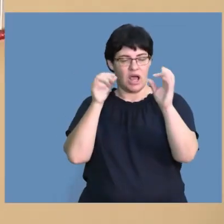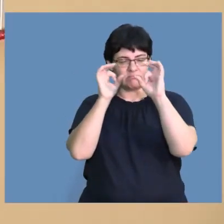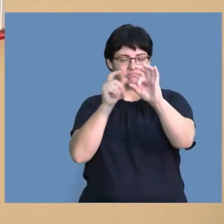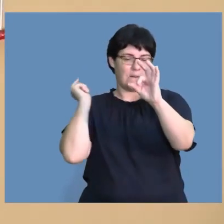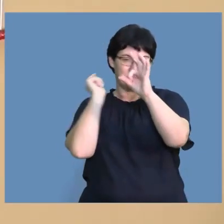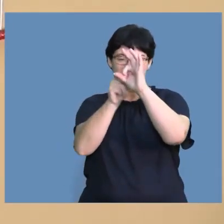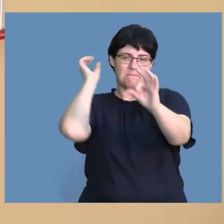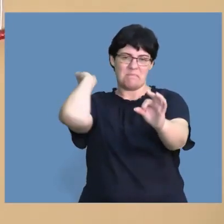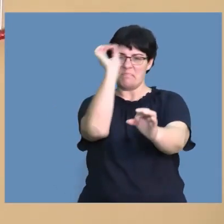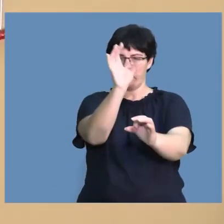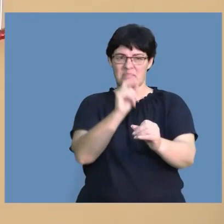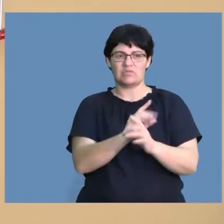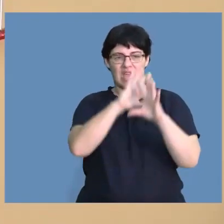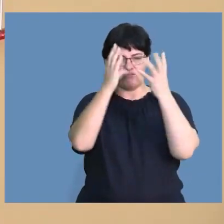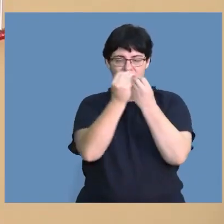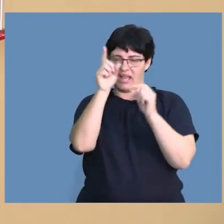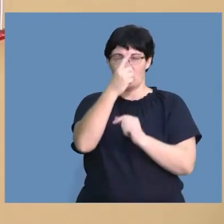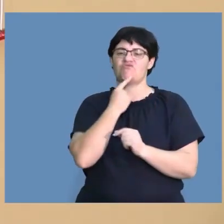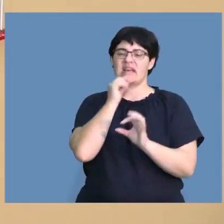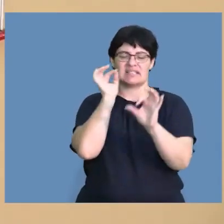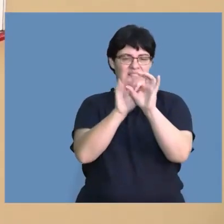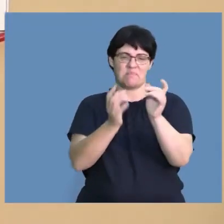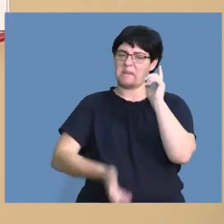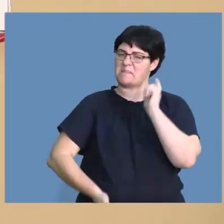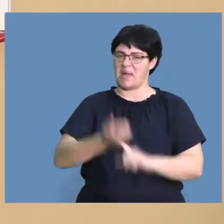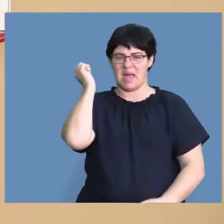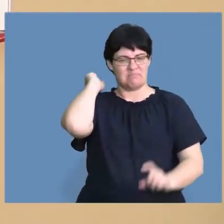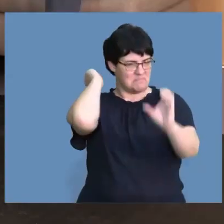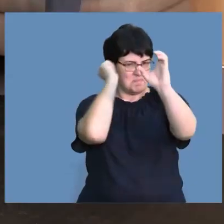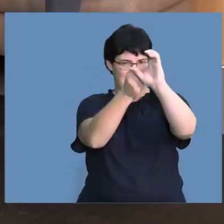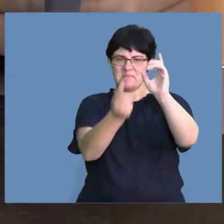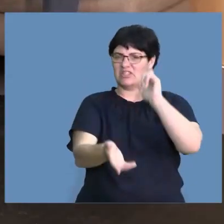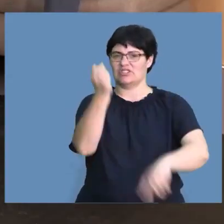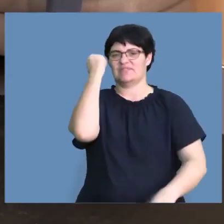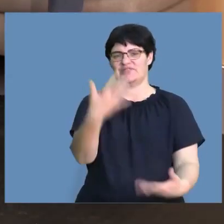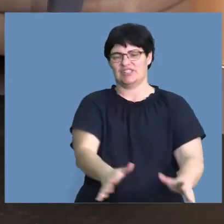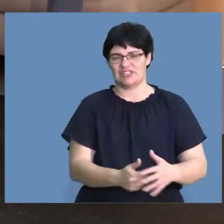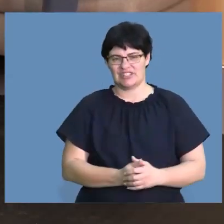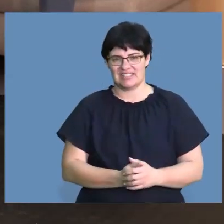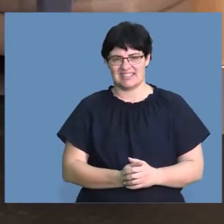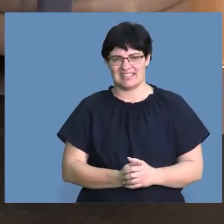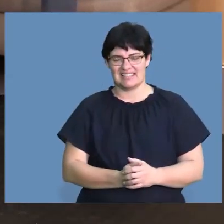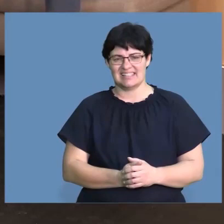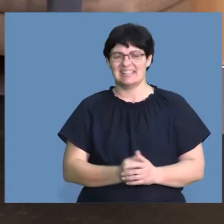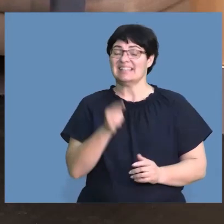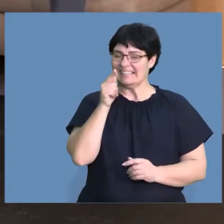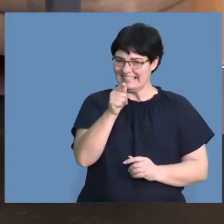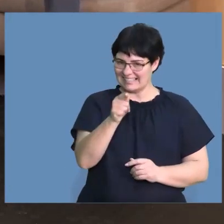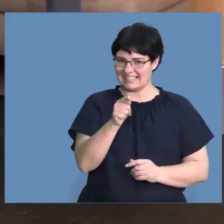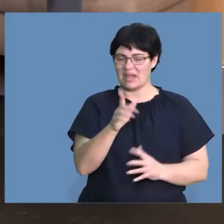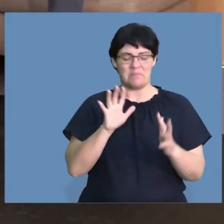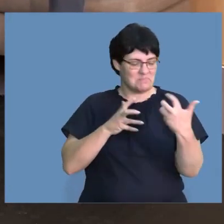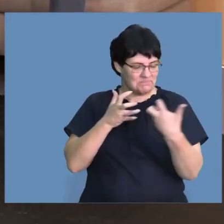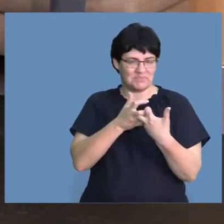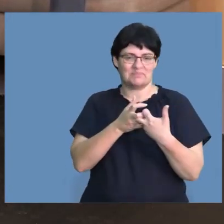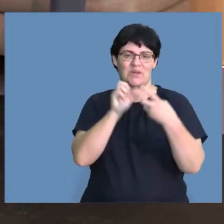bullseye. Yes, it's a bullseye. So everything goes red. It means I've met my target. Okay, all right. So that